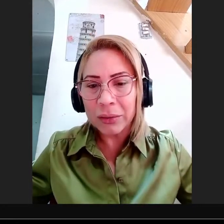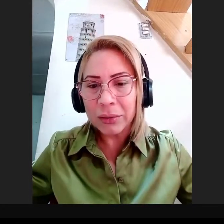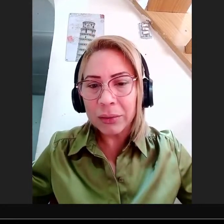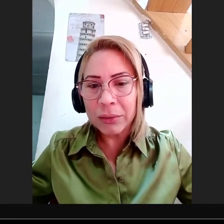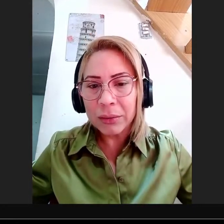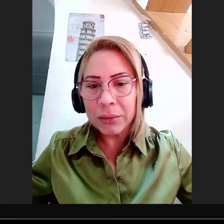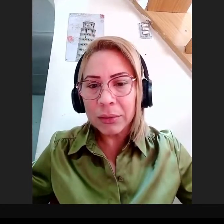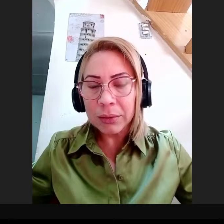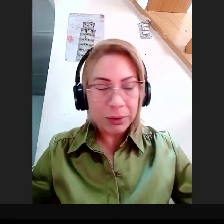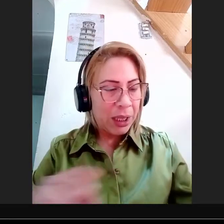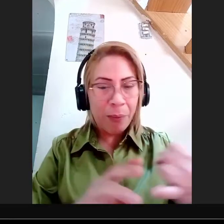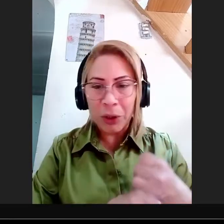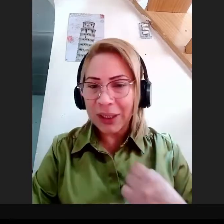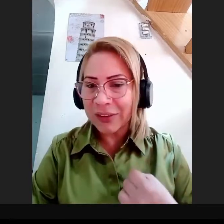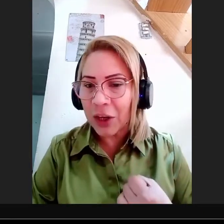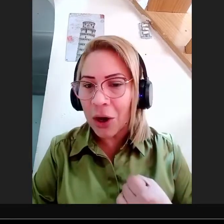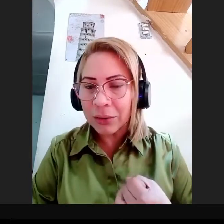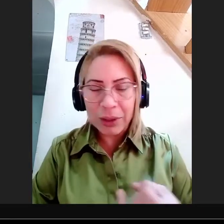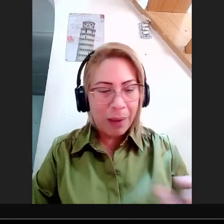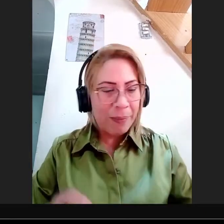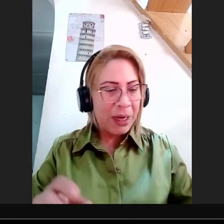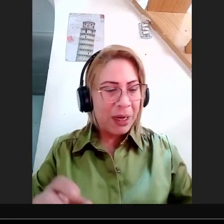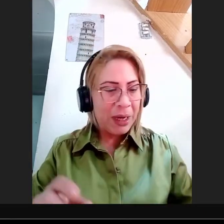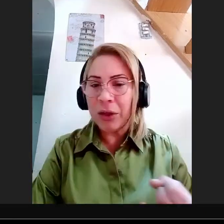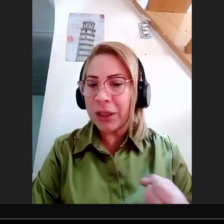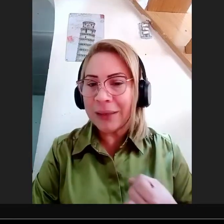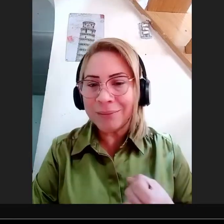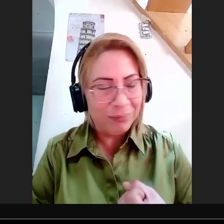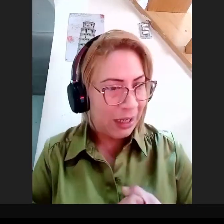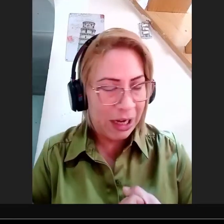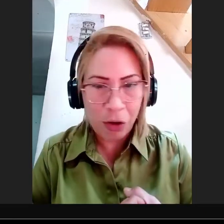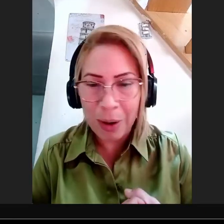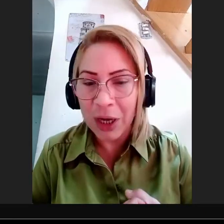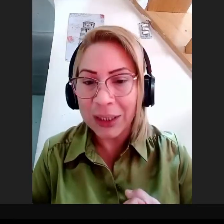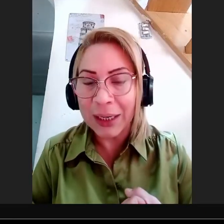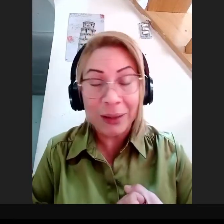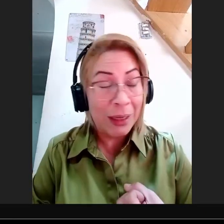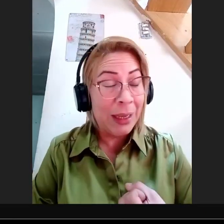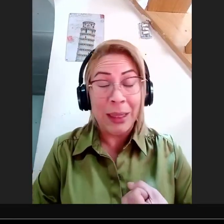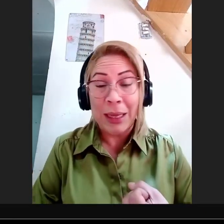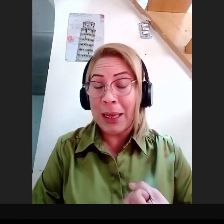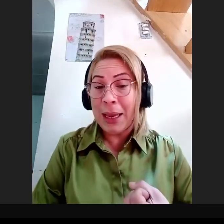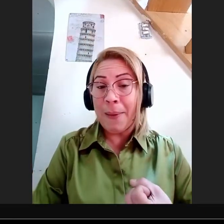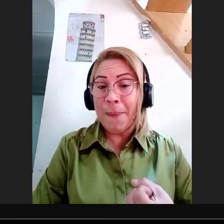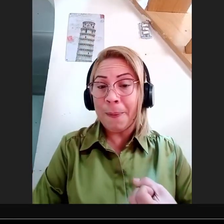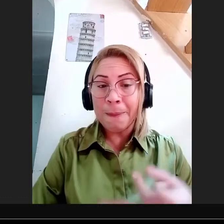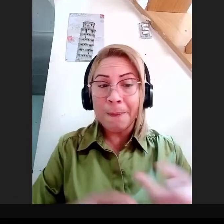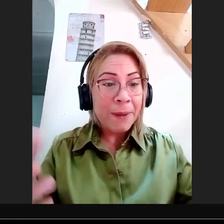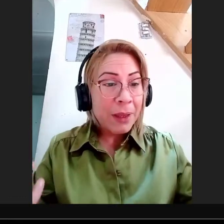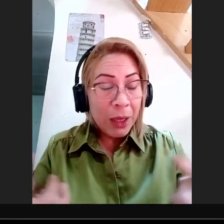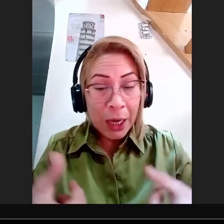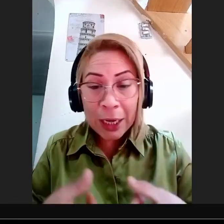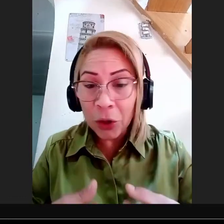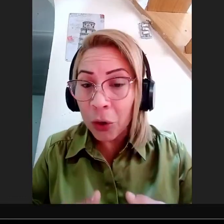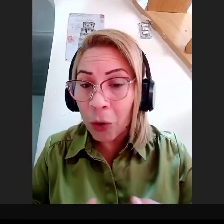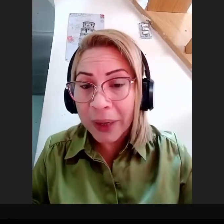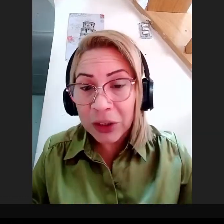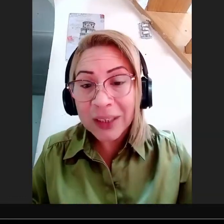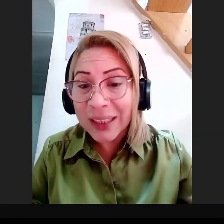and being exposed to the elements under threat of deportation,